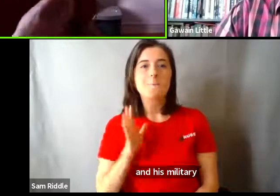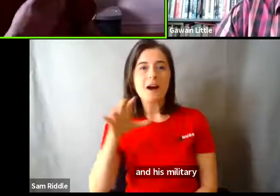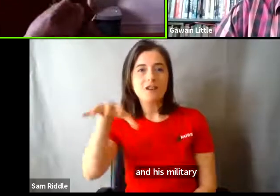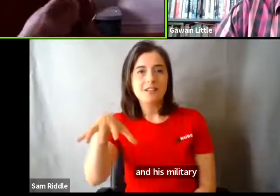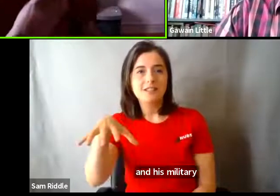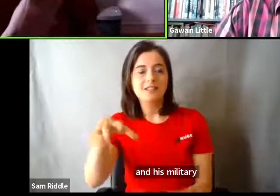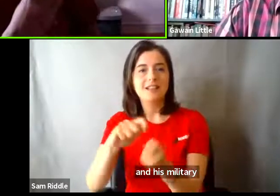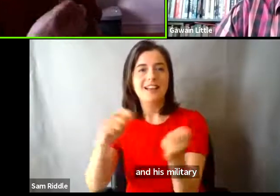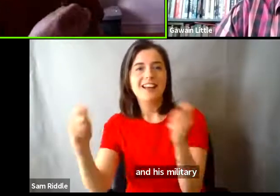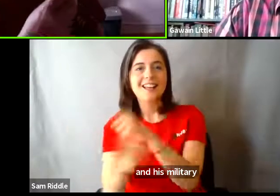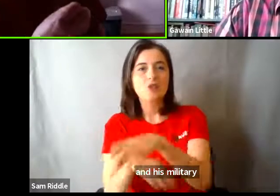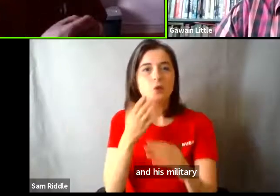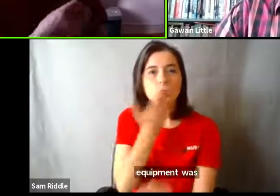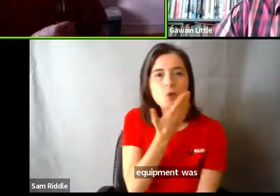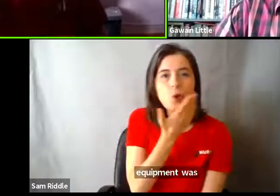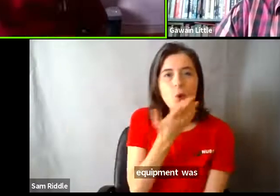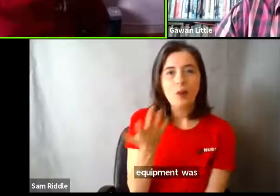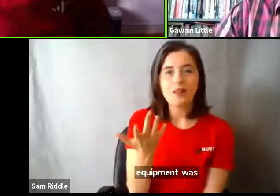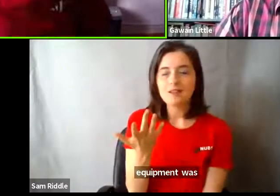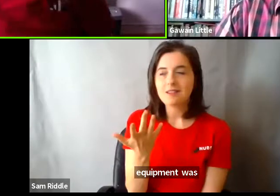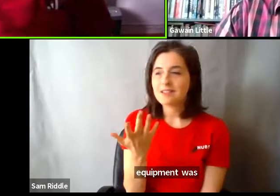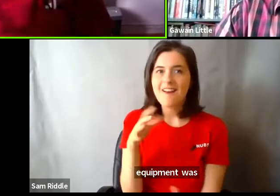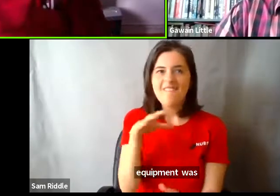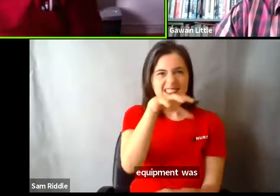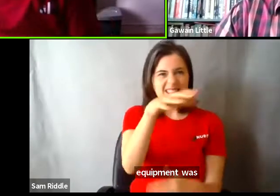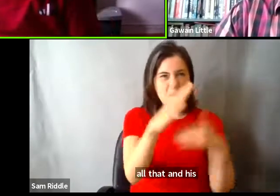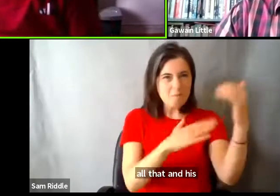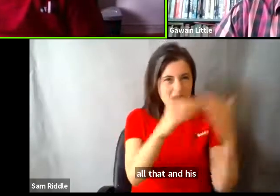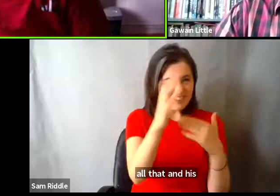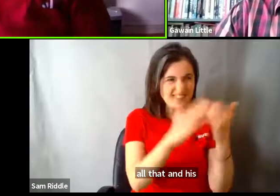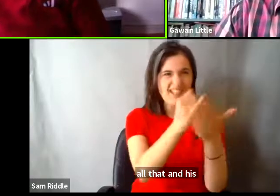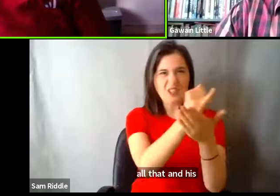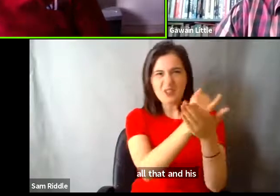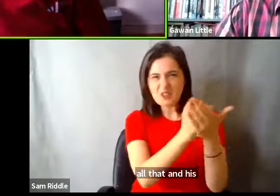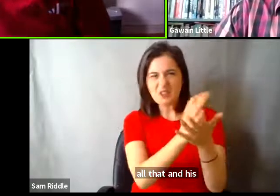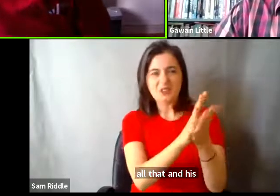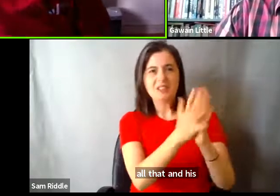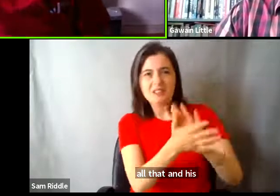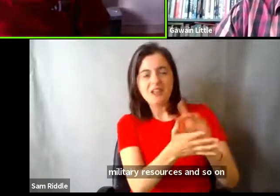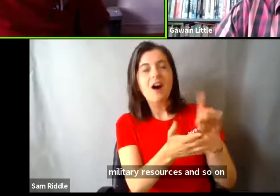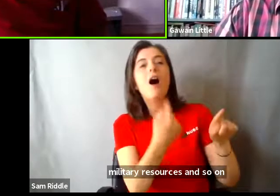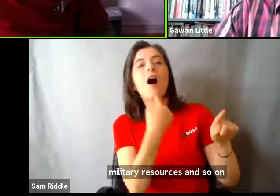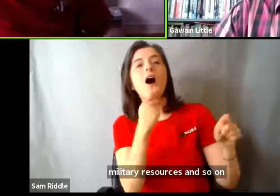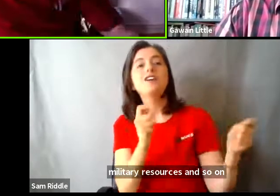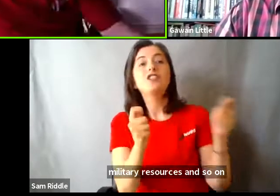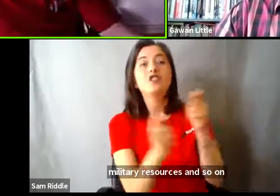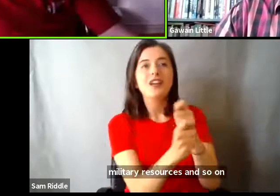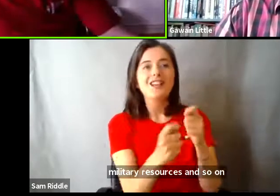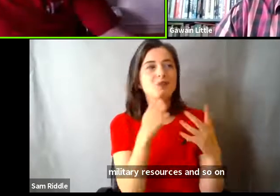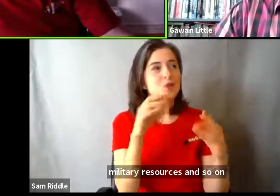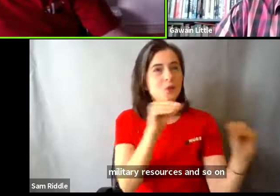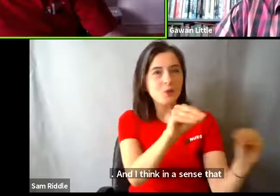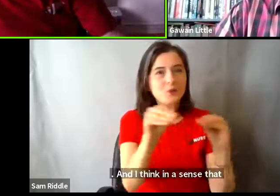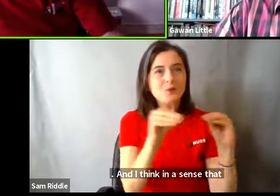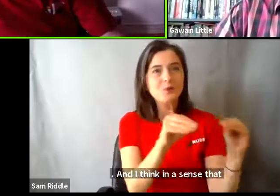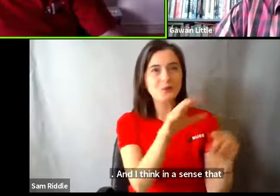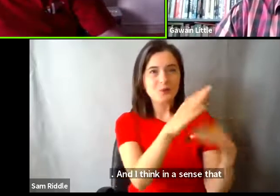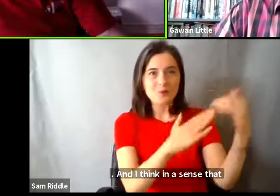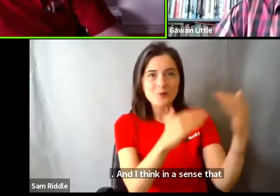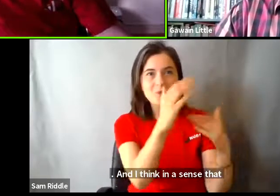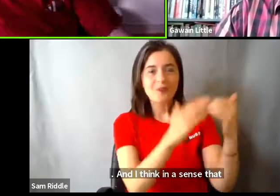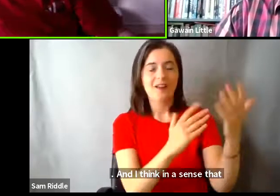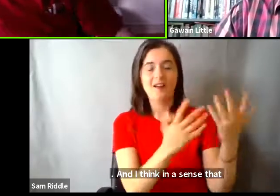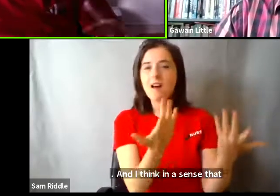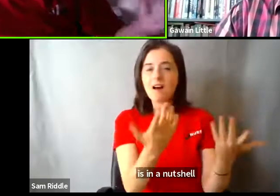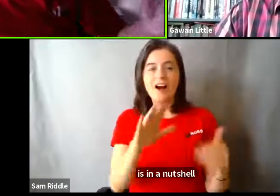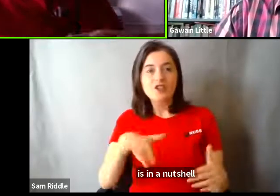institutions into places of education in which children benefit, young people benefit, and education is free